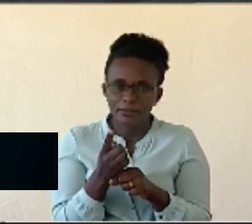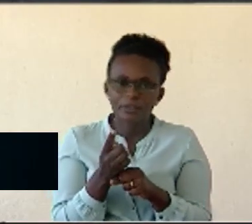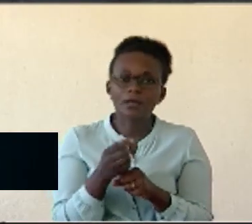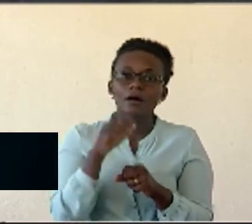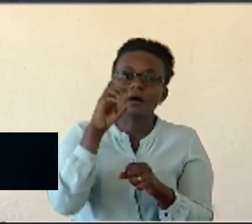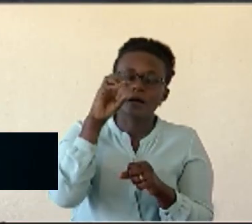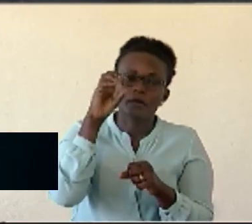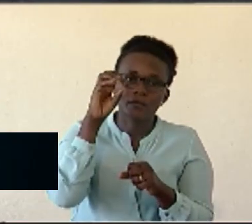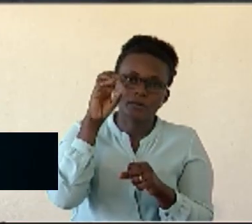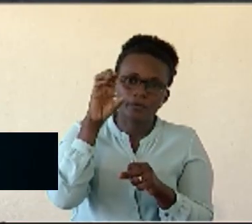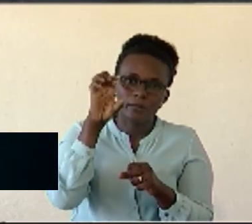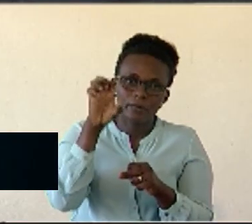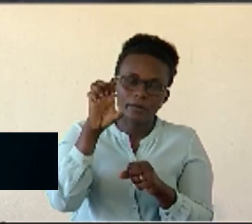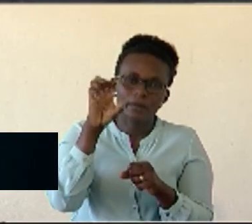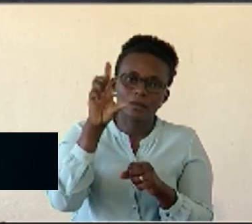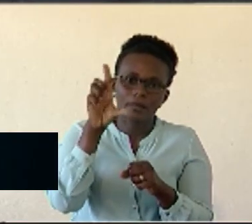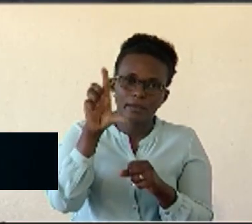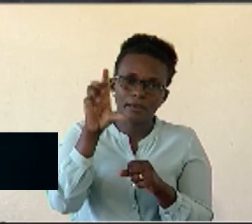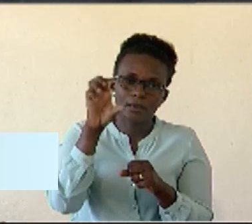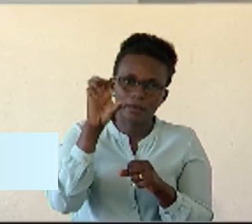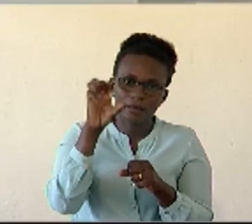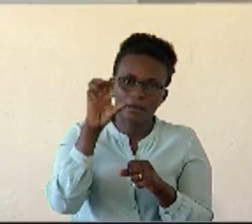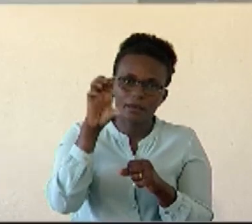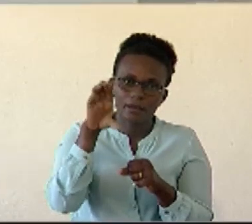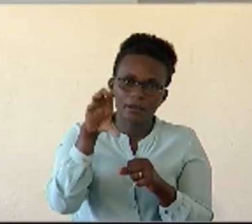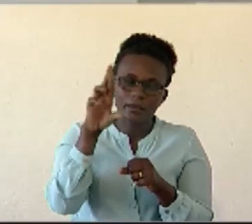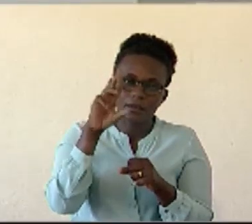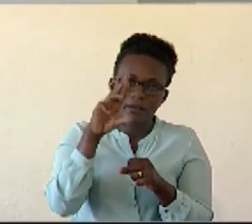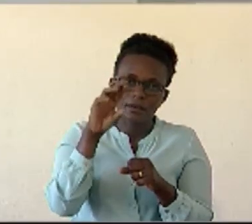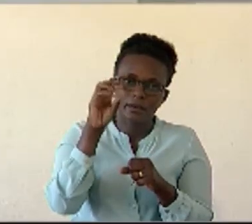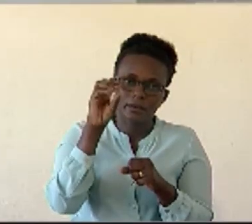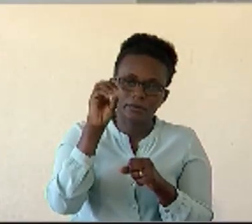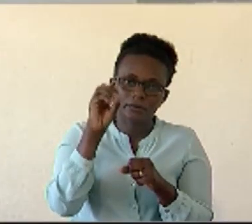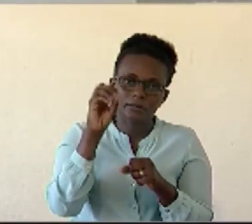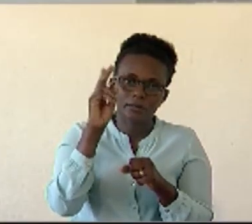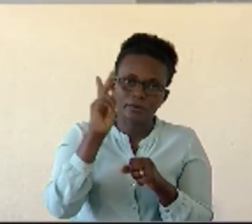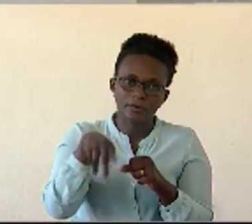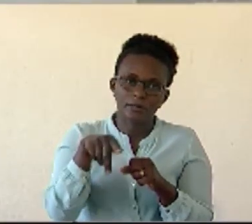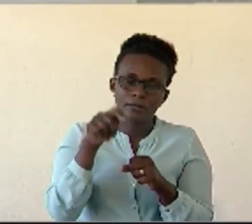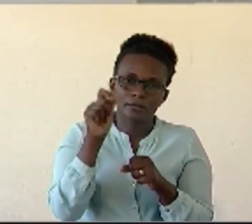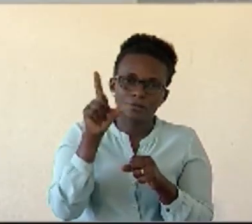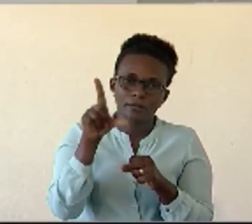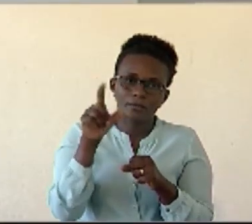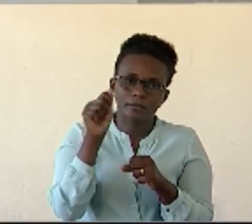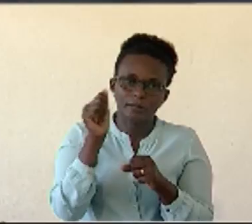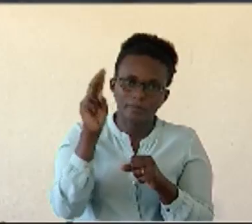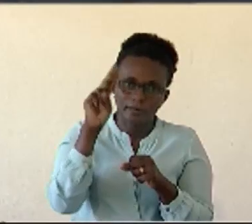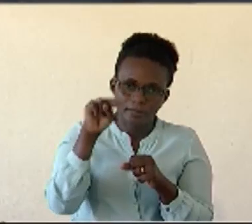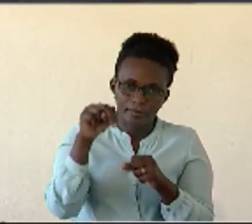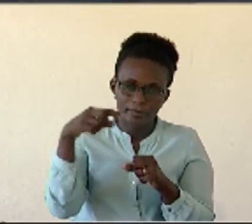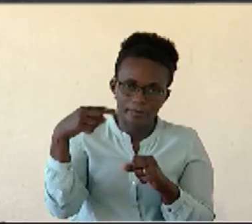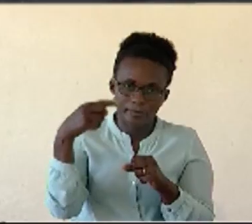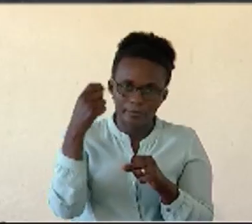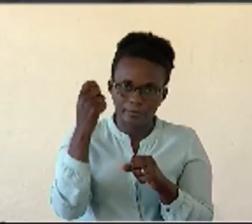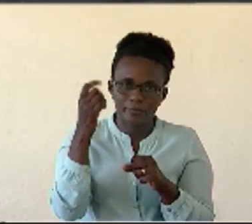another metal. So this metal is coated by another layer.